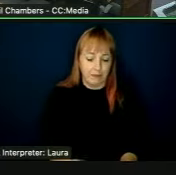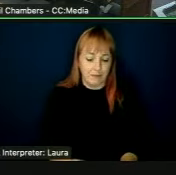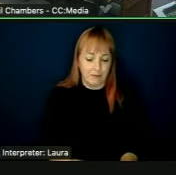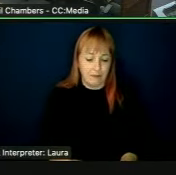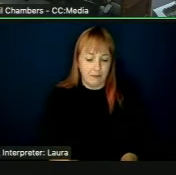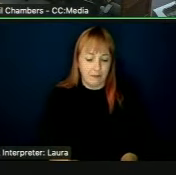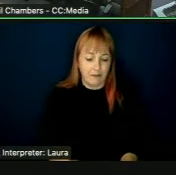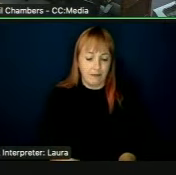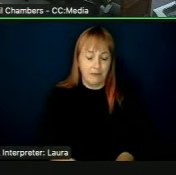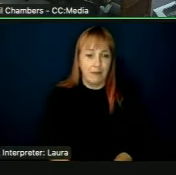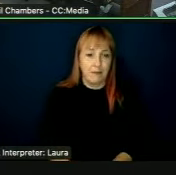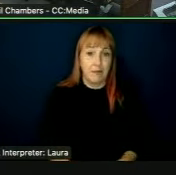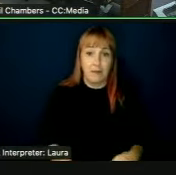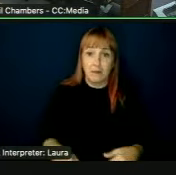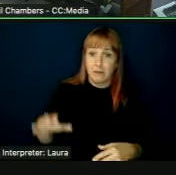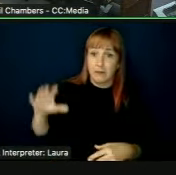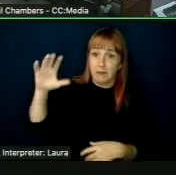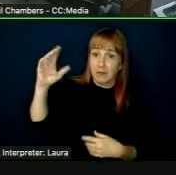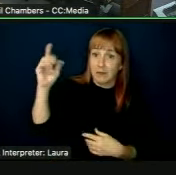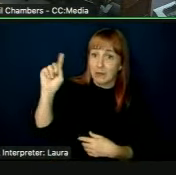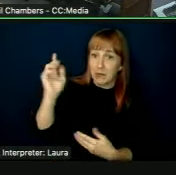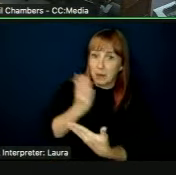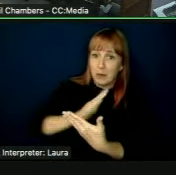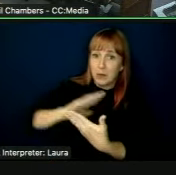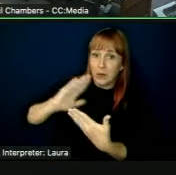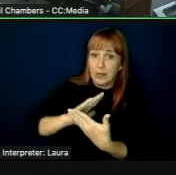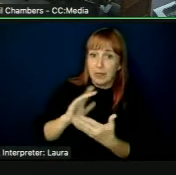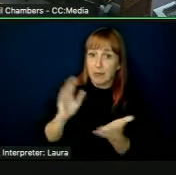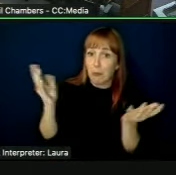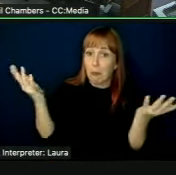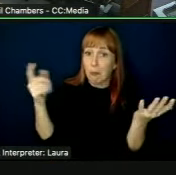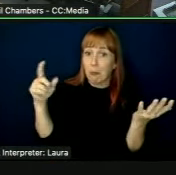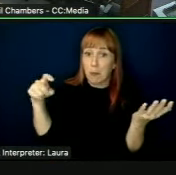Yeah, that's We need some music. Yeah, we need some music.